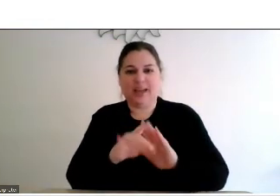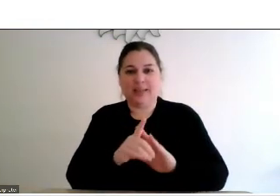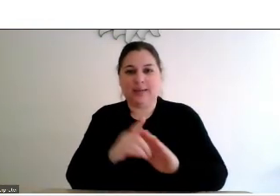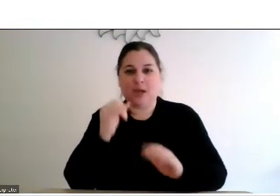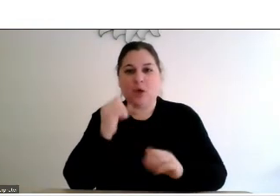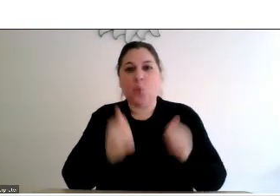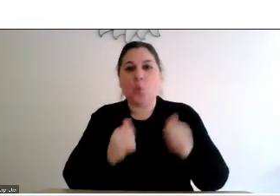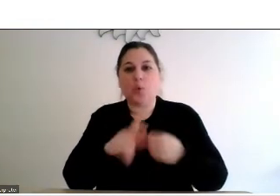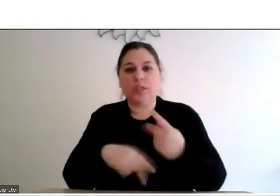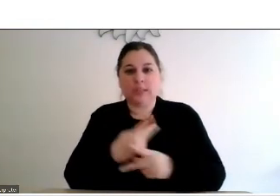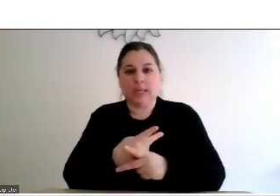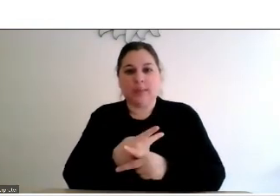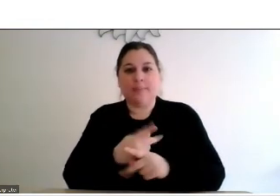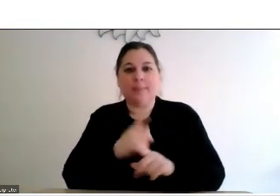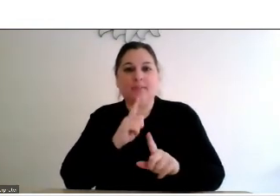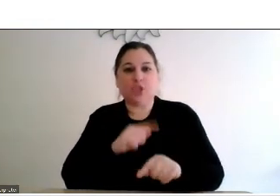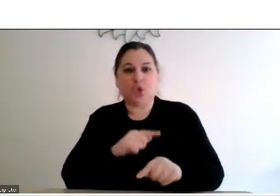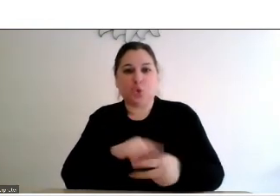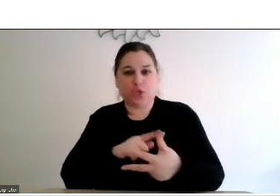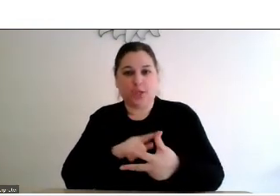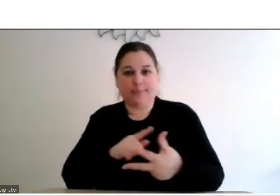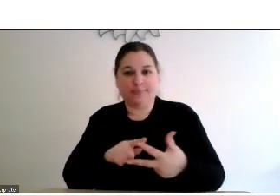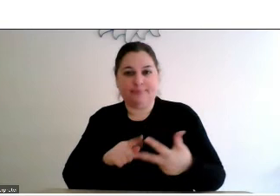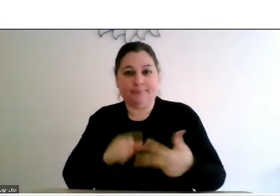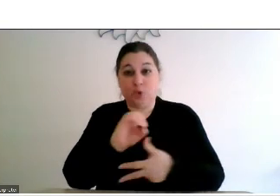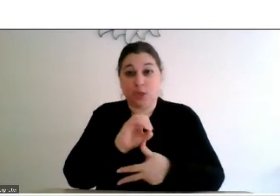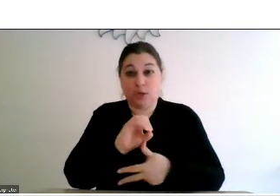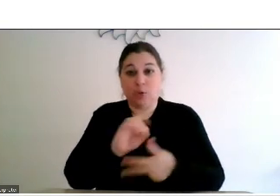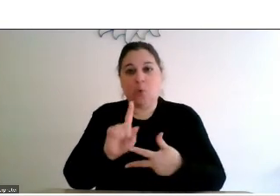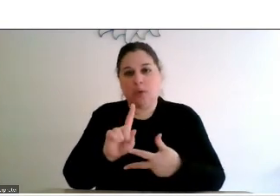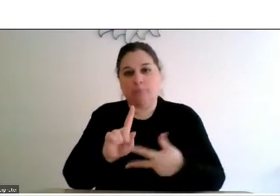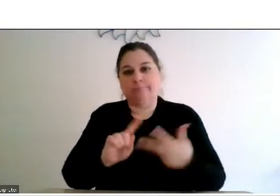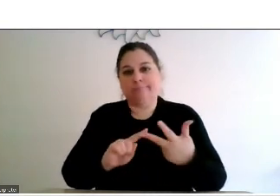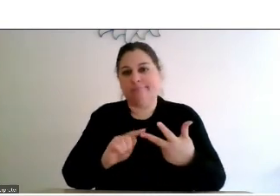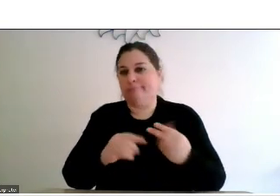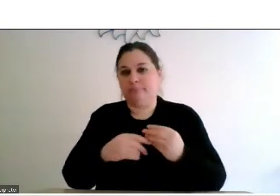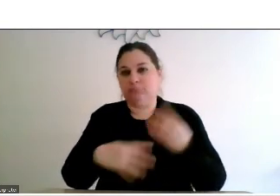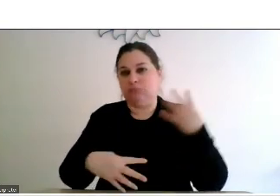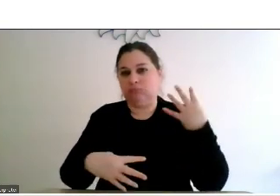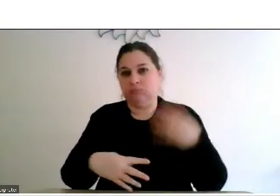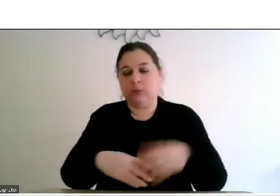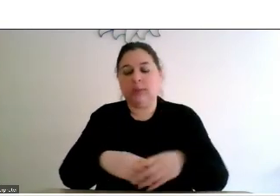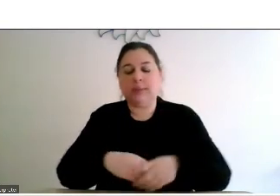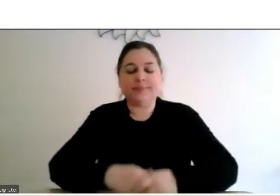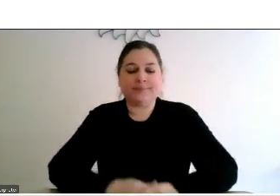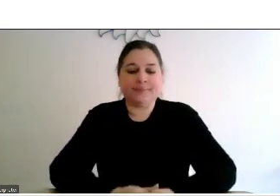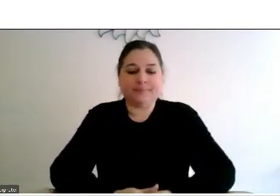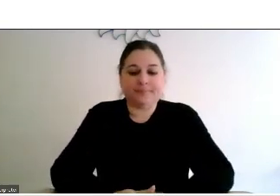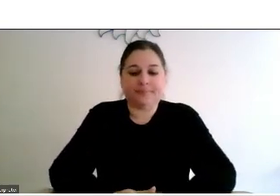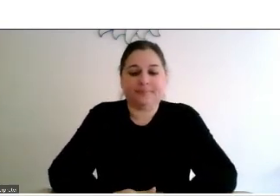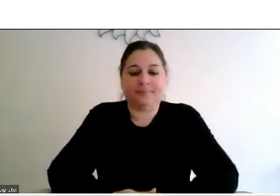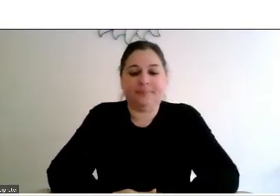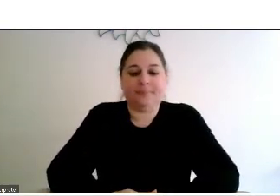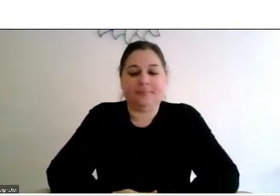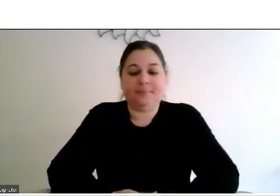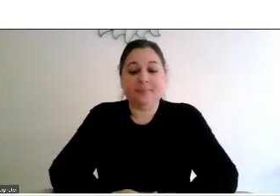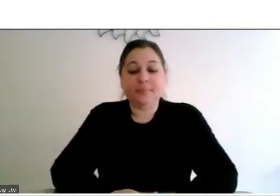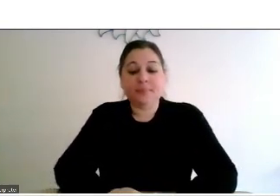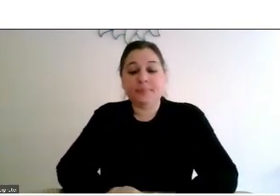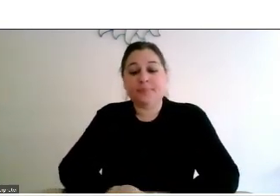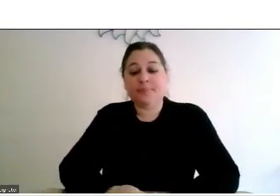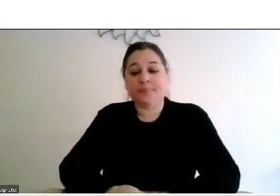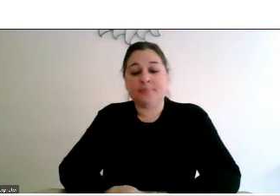To save you time, when equations are in the y equals mx plus b format, the linear format, you can